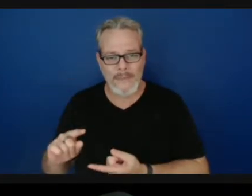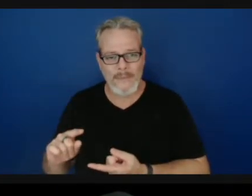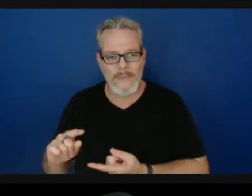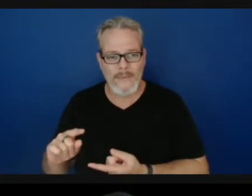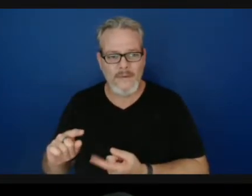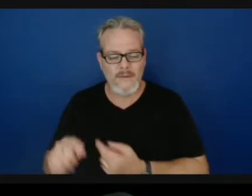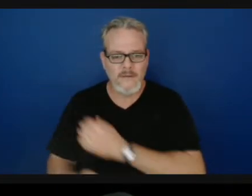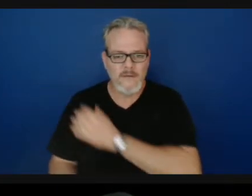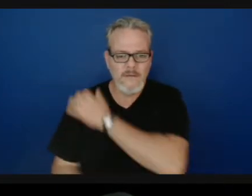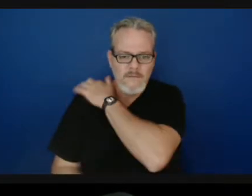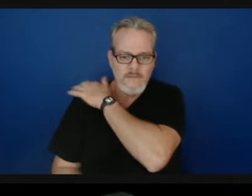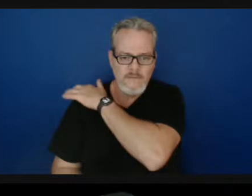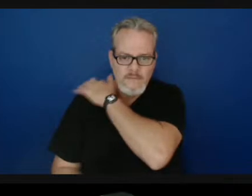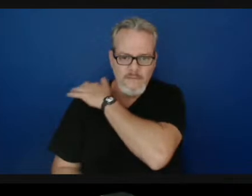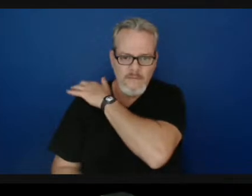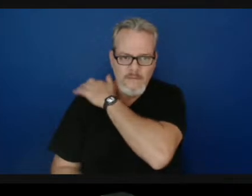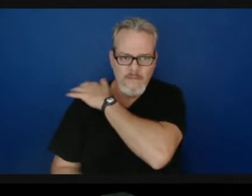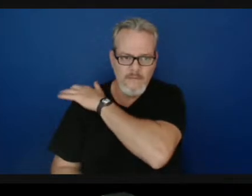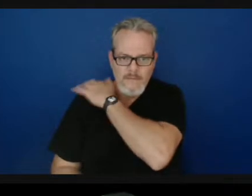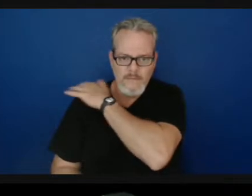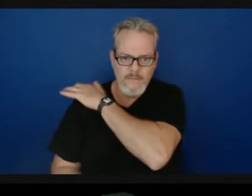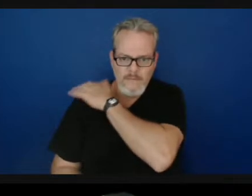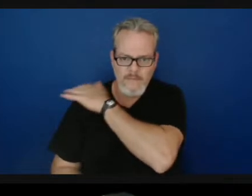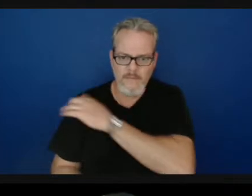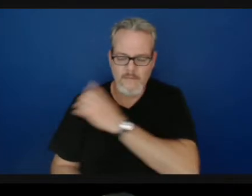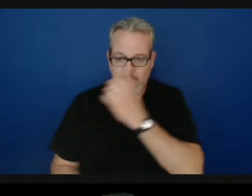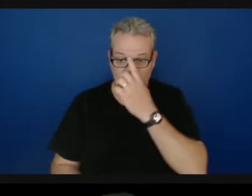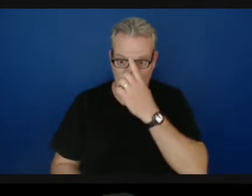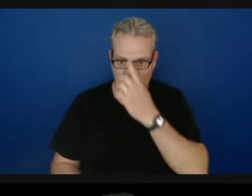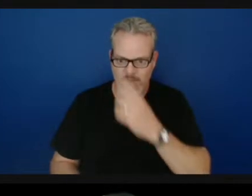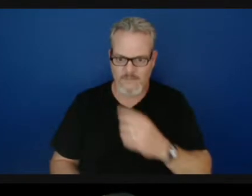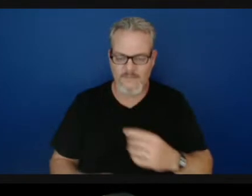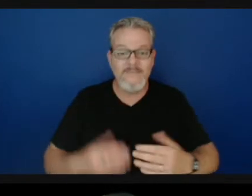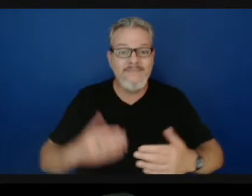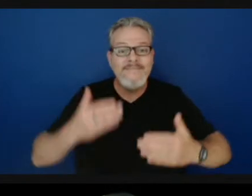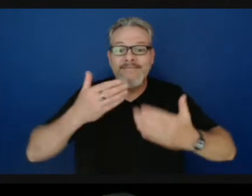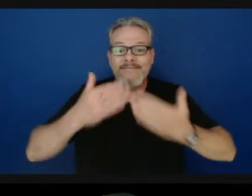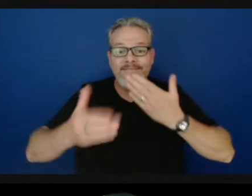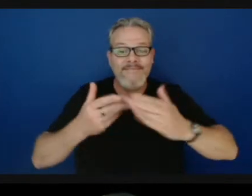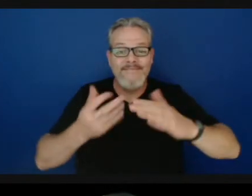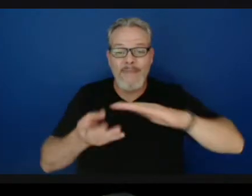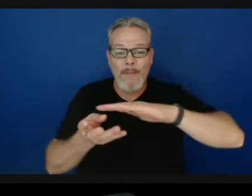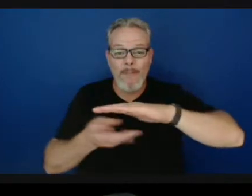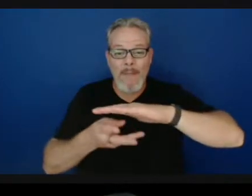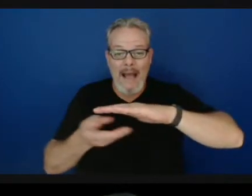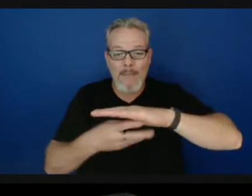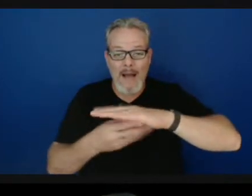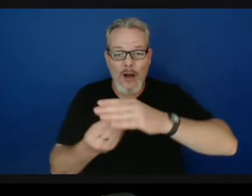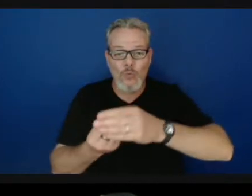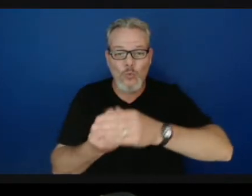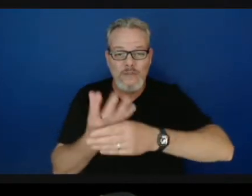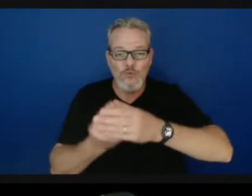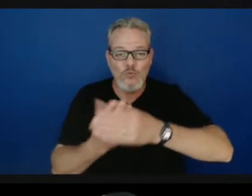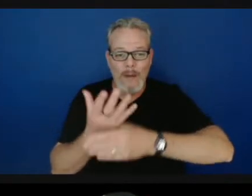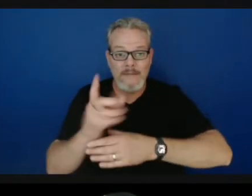right? But even when magma was erupting at Pu'o'o,